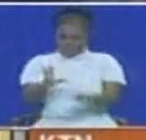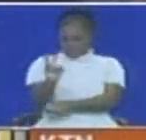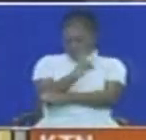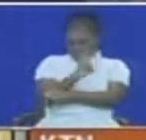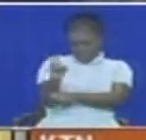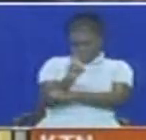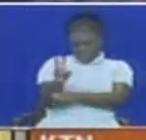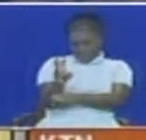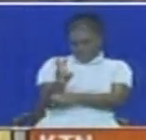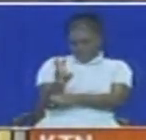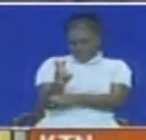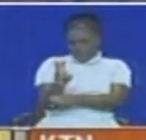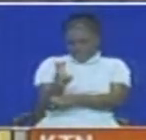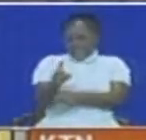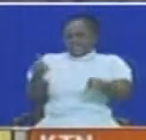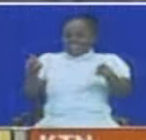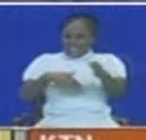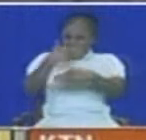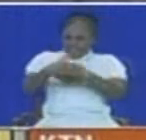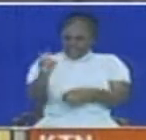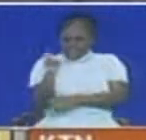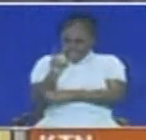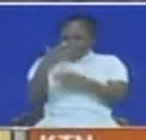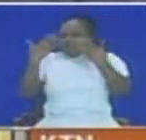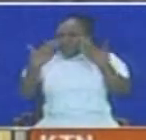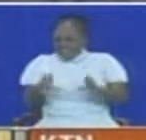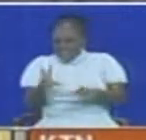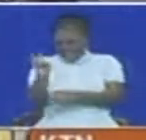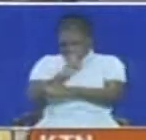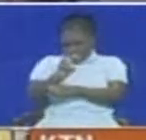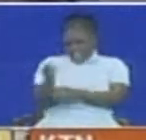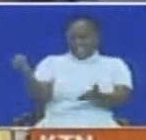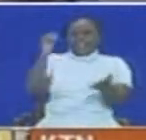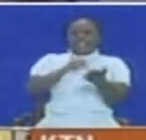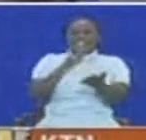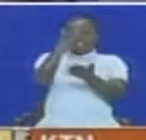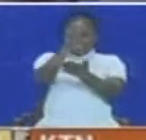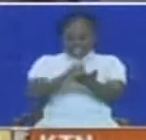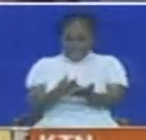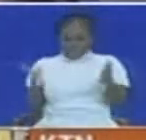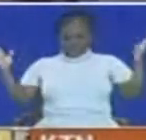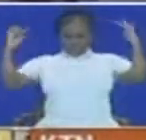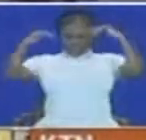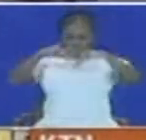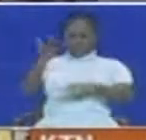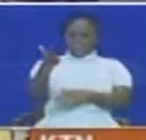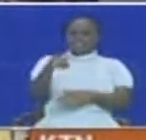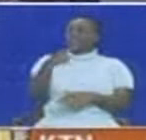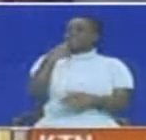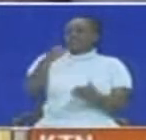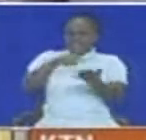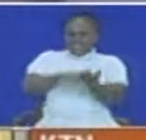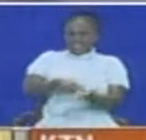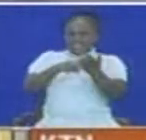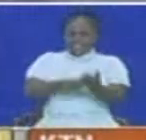facts. And after you have checked, to check again. Baadhi ya waliohudhuria hata hivyo walisisitiza